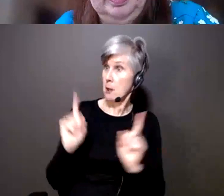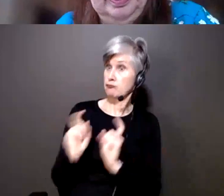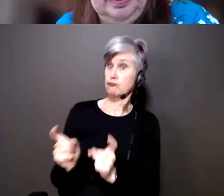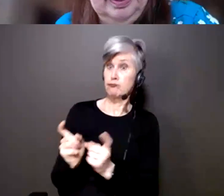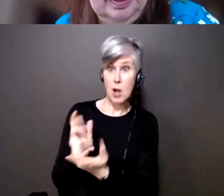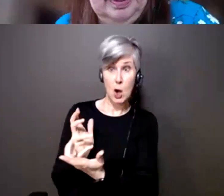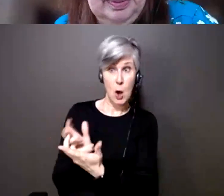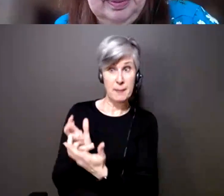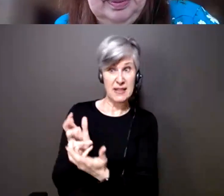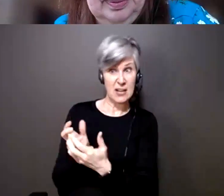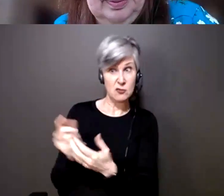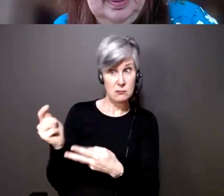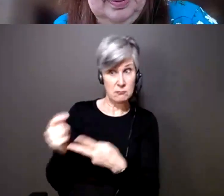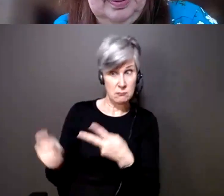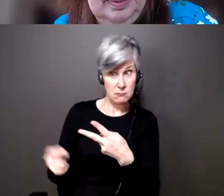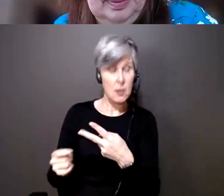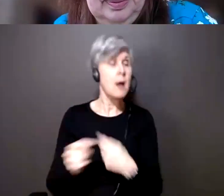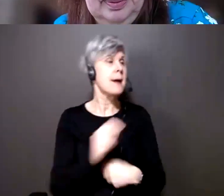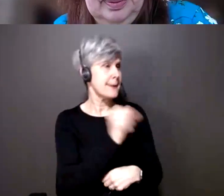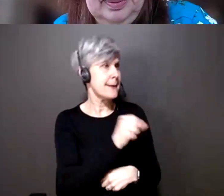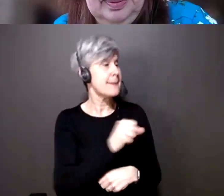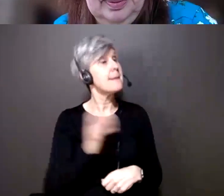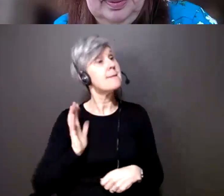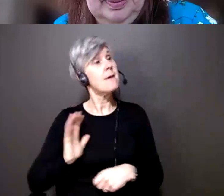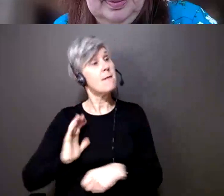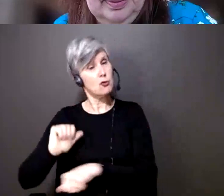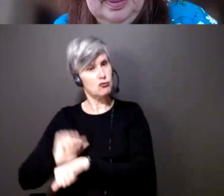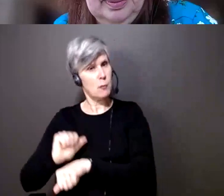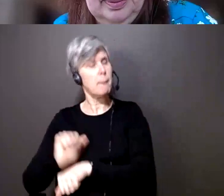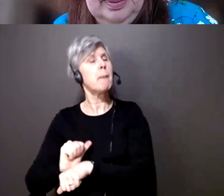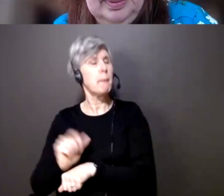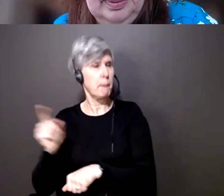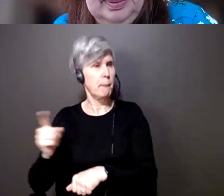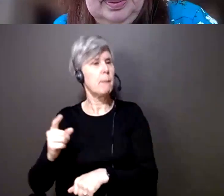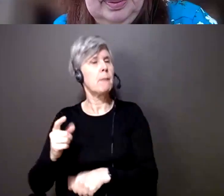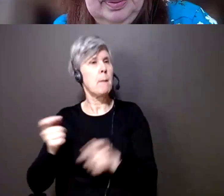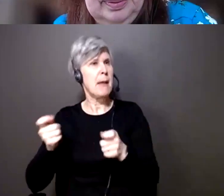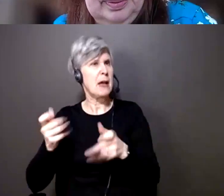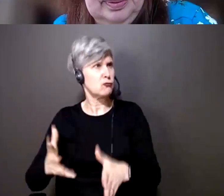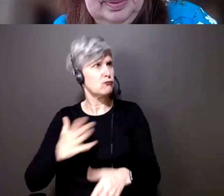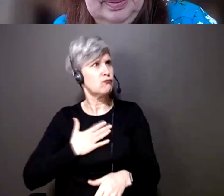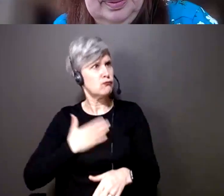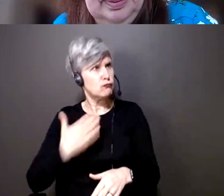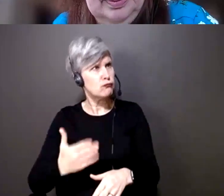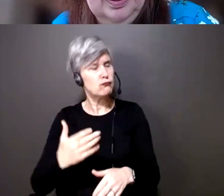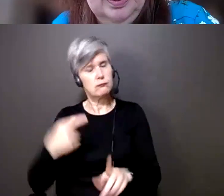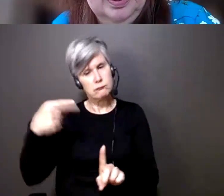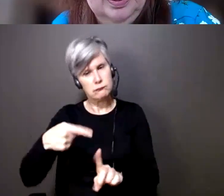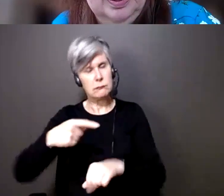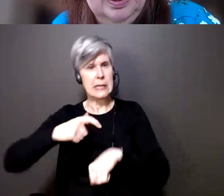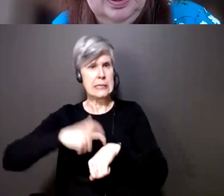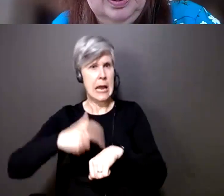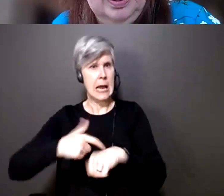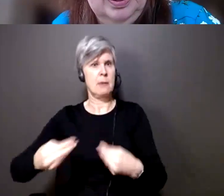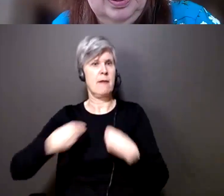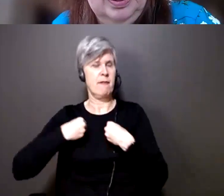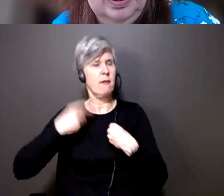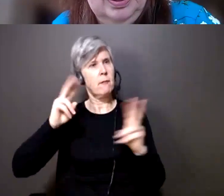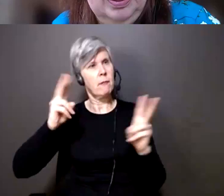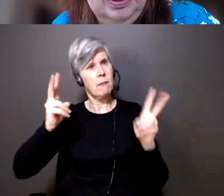job, my manager had agreed that I could schedule focus time and help me to book regular quiet spaces. I've documented this in the passport as well for